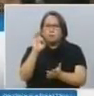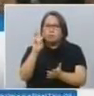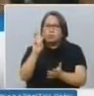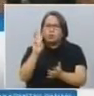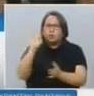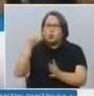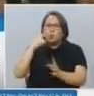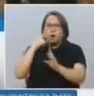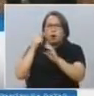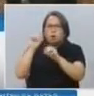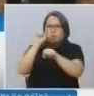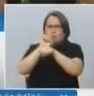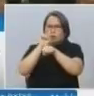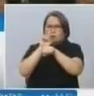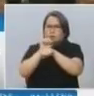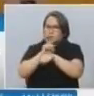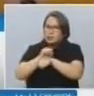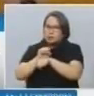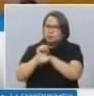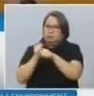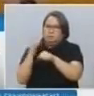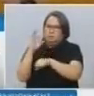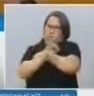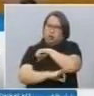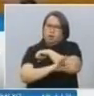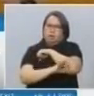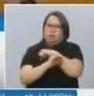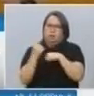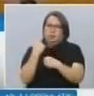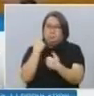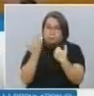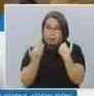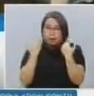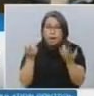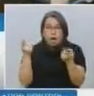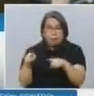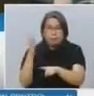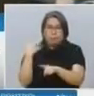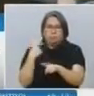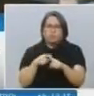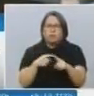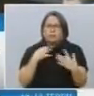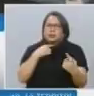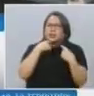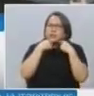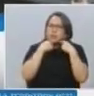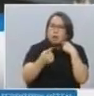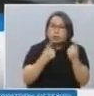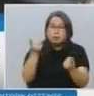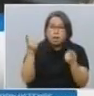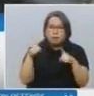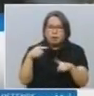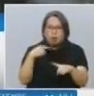of their foreign employers. I have said this before and I say it again. I am